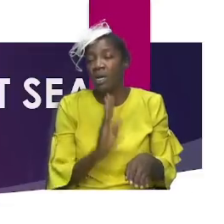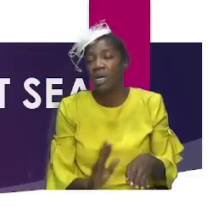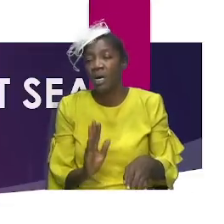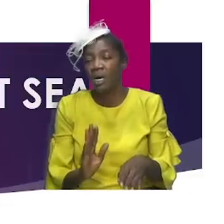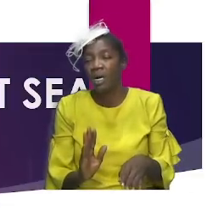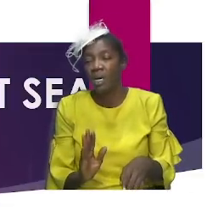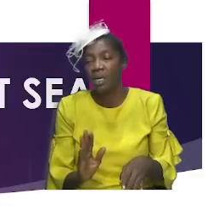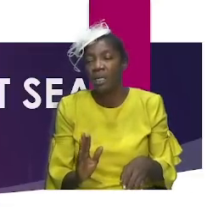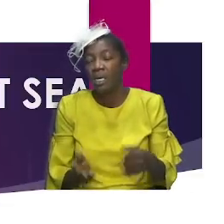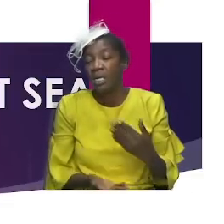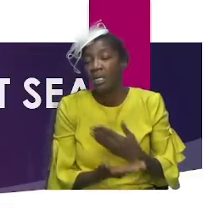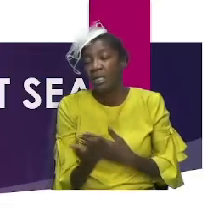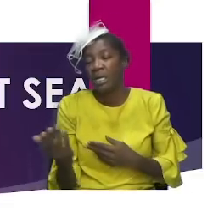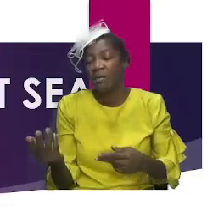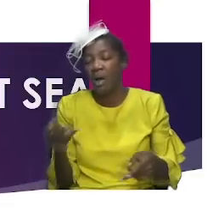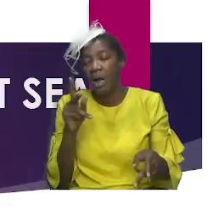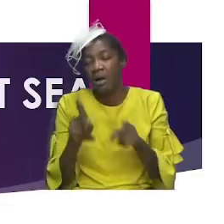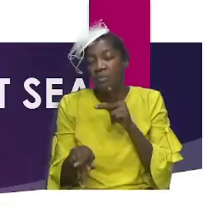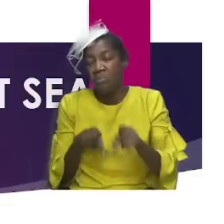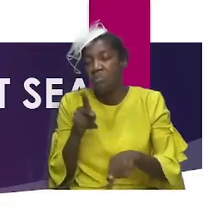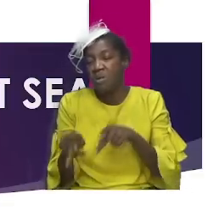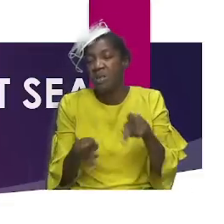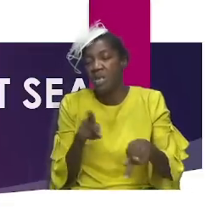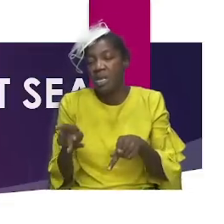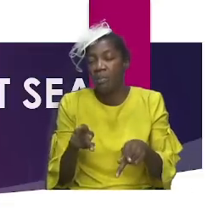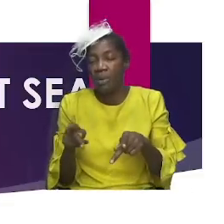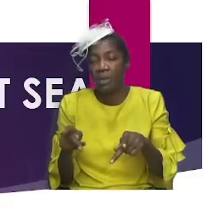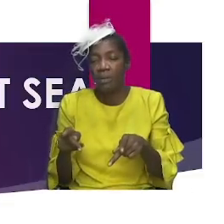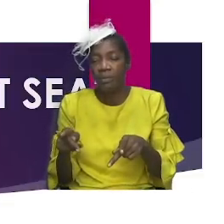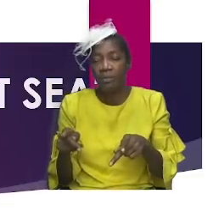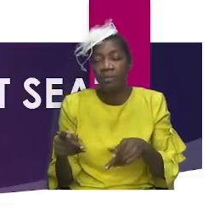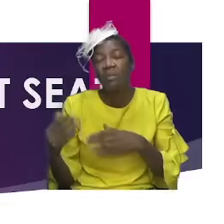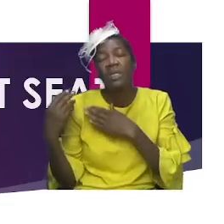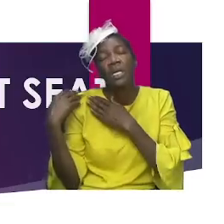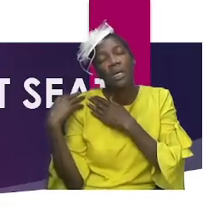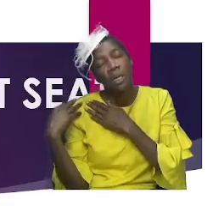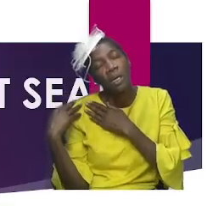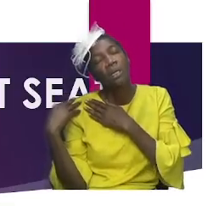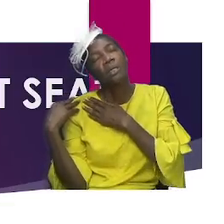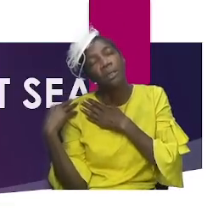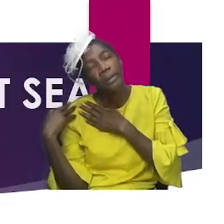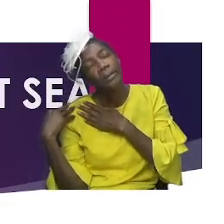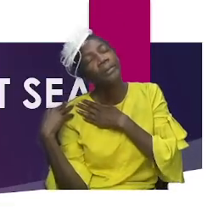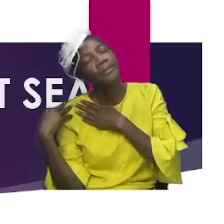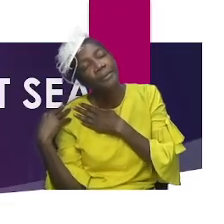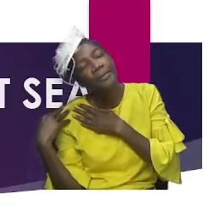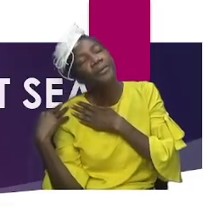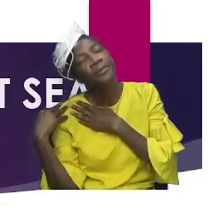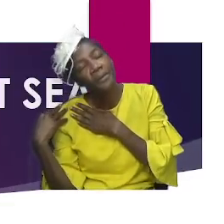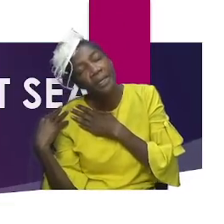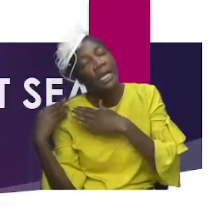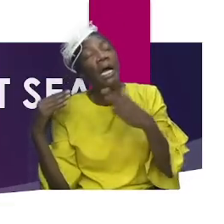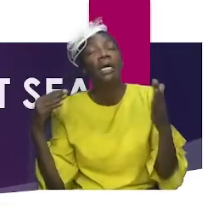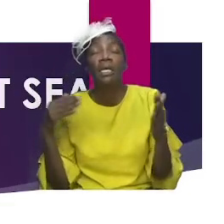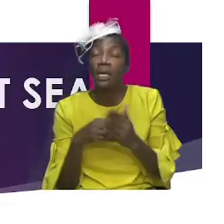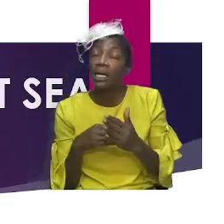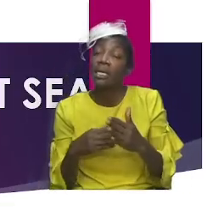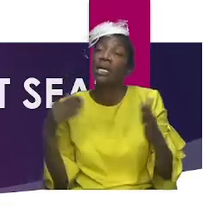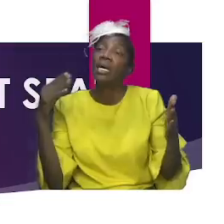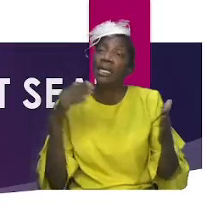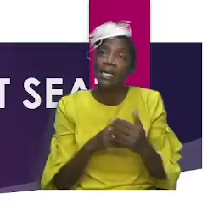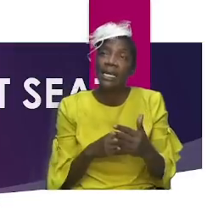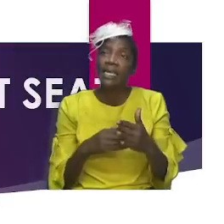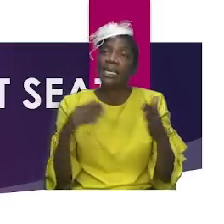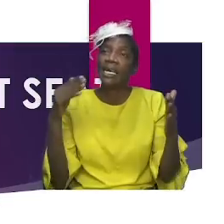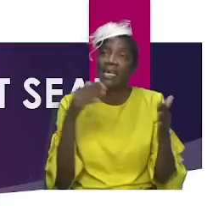reason, there are folks that carry this weight sometimes over and over and over